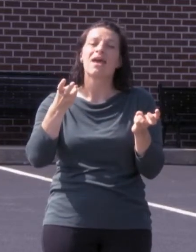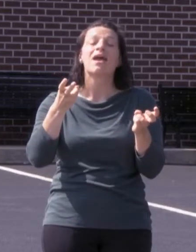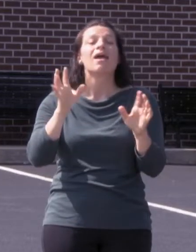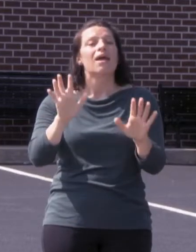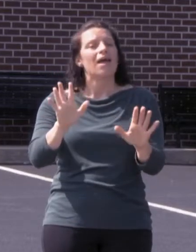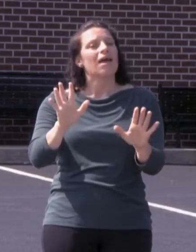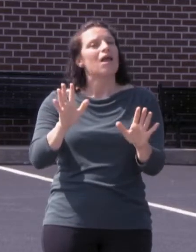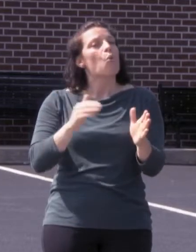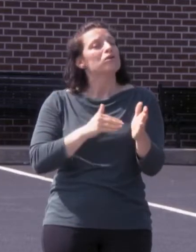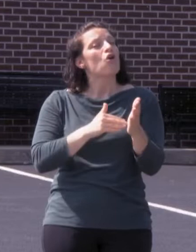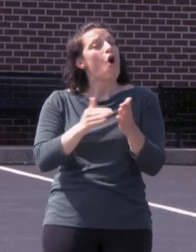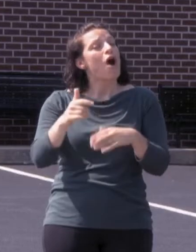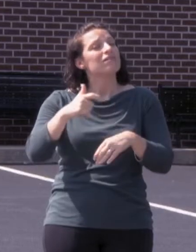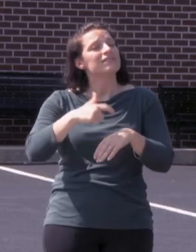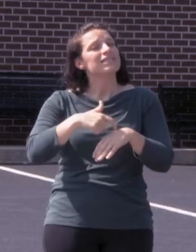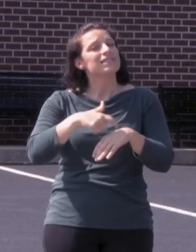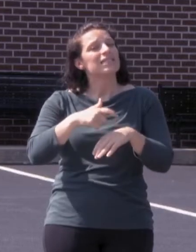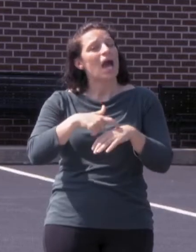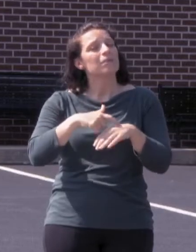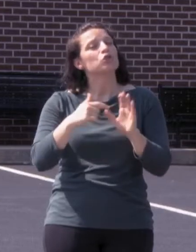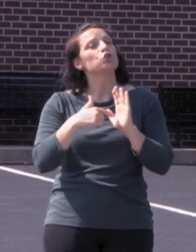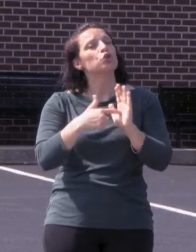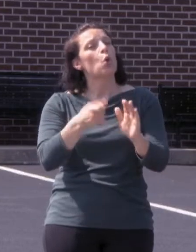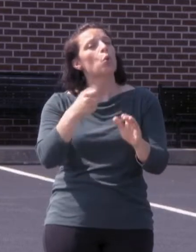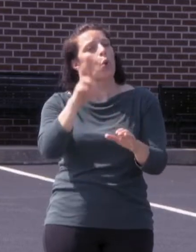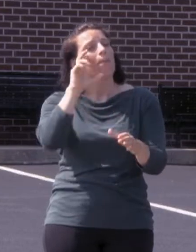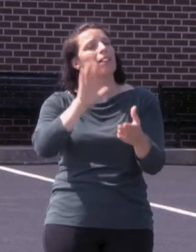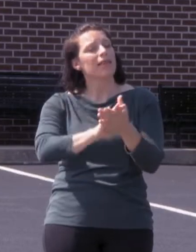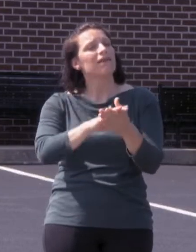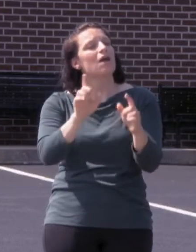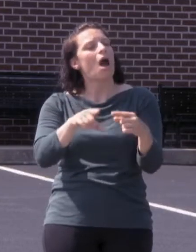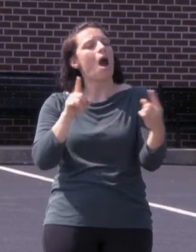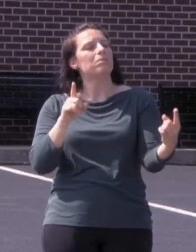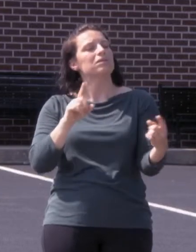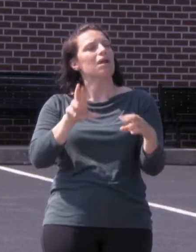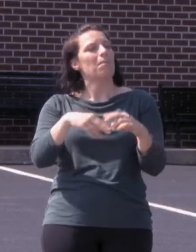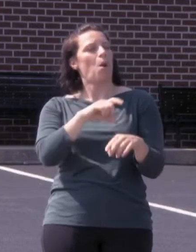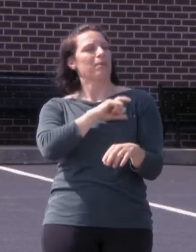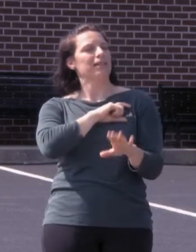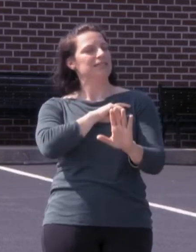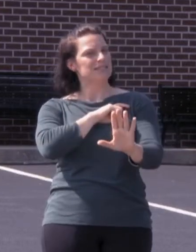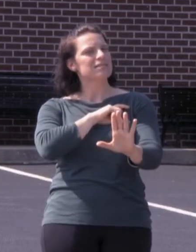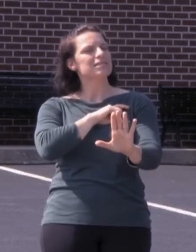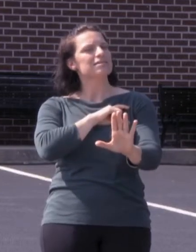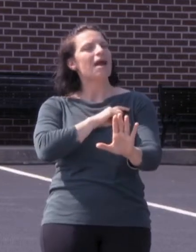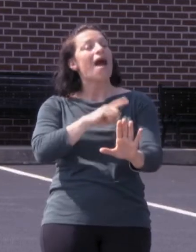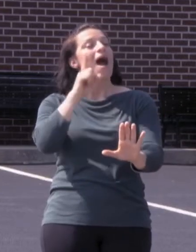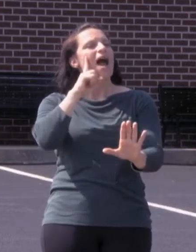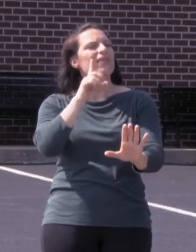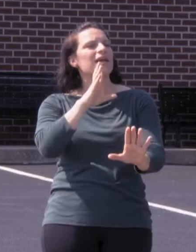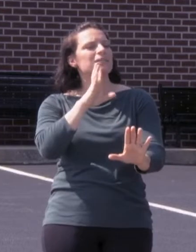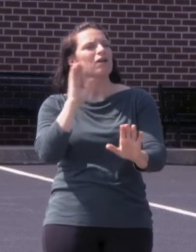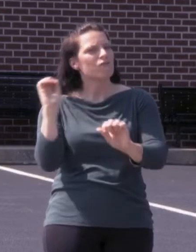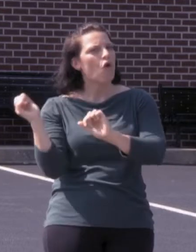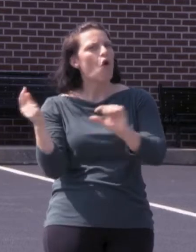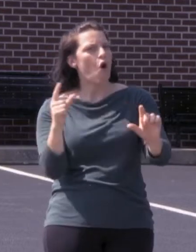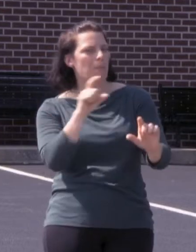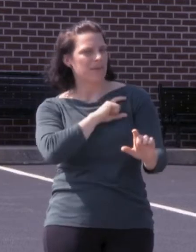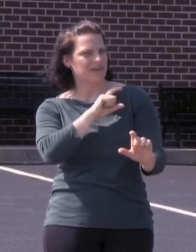to what is oftentimes portrayed or believed about police, I think I speak for all of